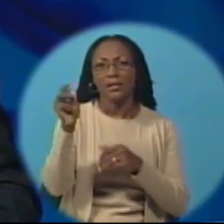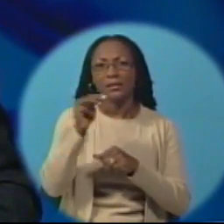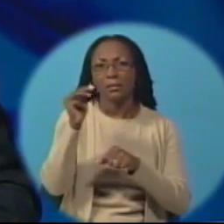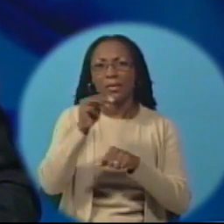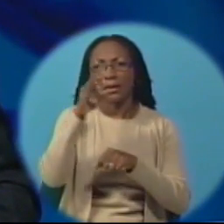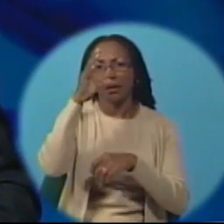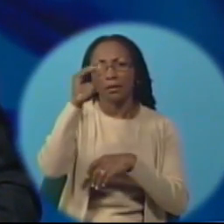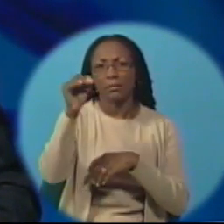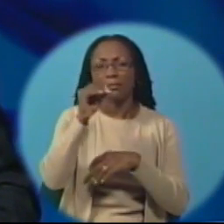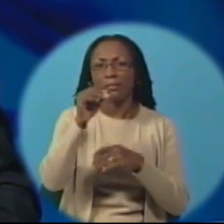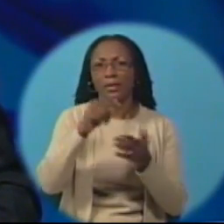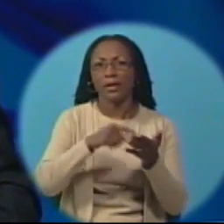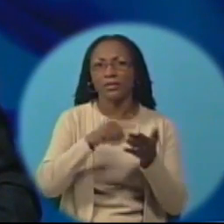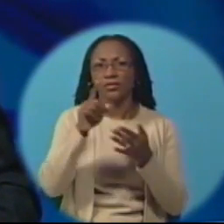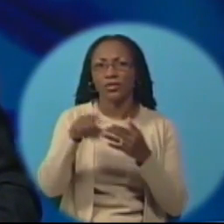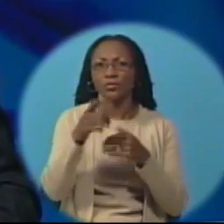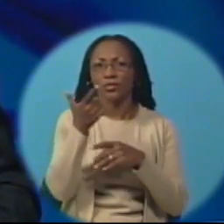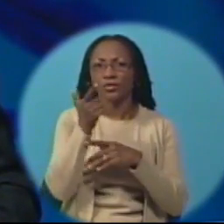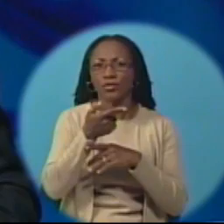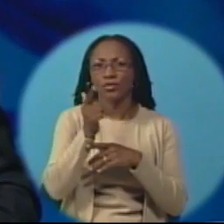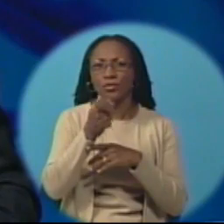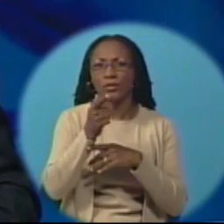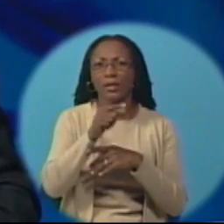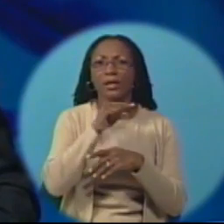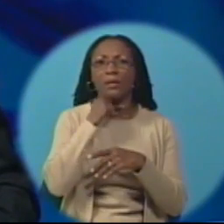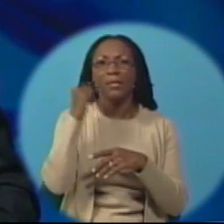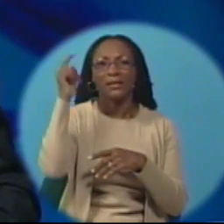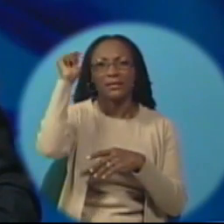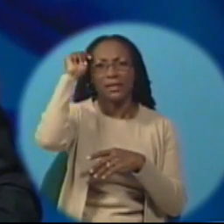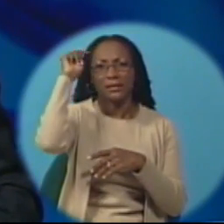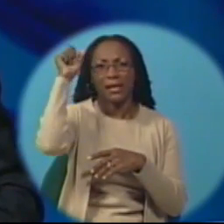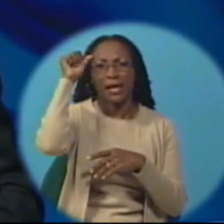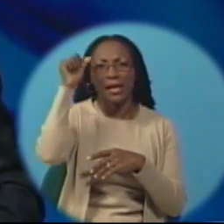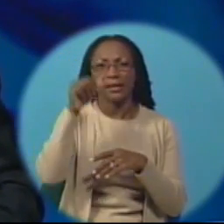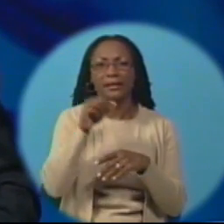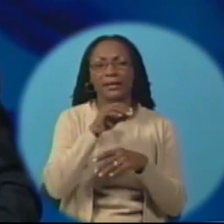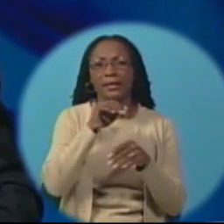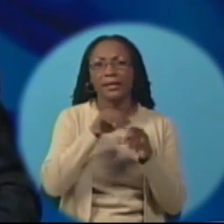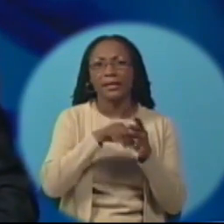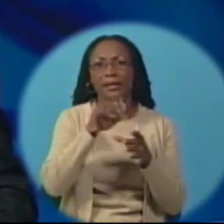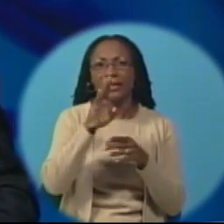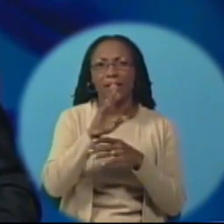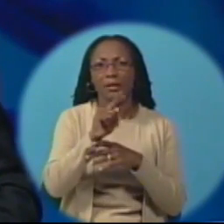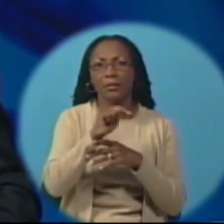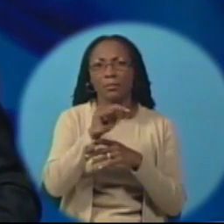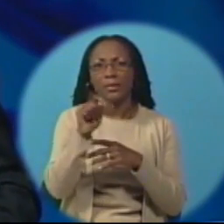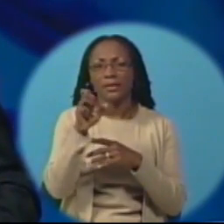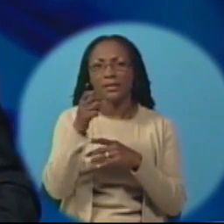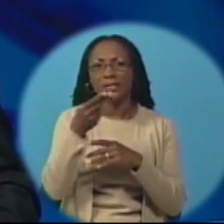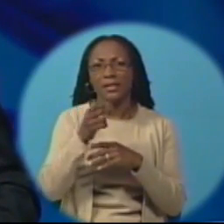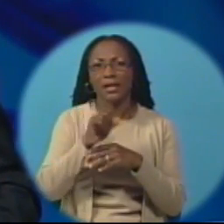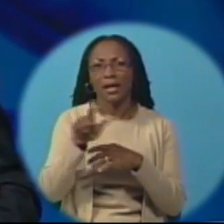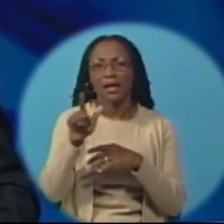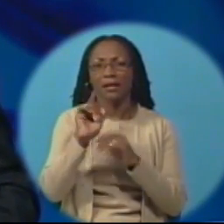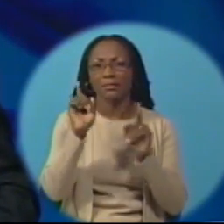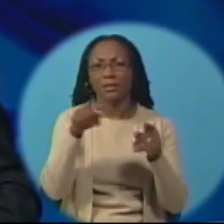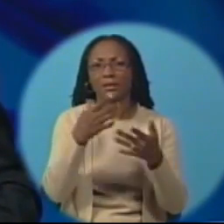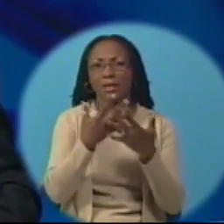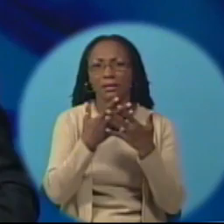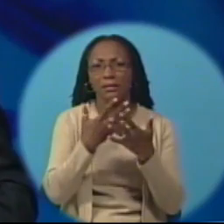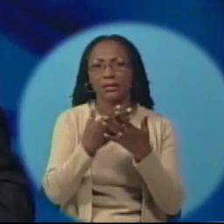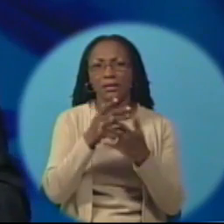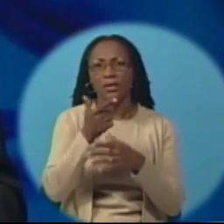connection with Monday's shooting of Pastor Telston Alleyne in Britain's Hill has been remanded to Her Majesty's prison at Dodds.